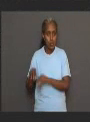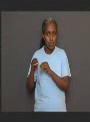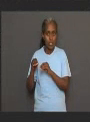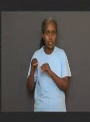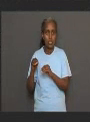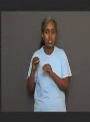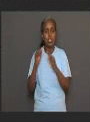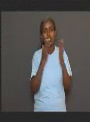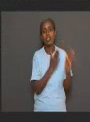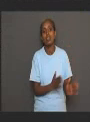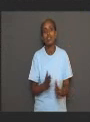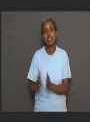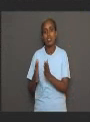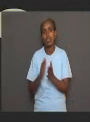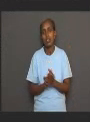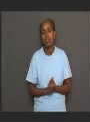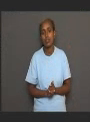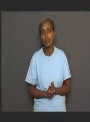Students, let's get ready.